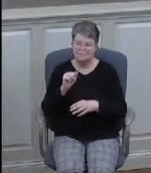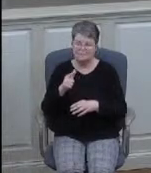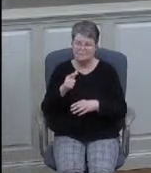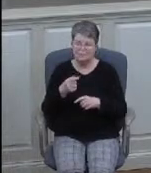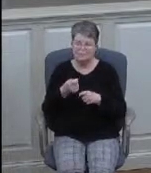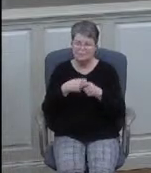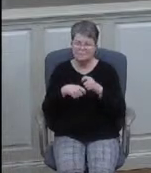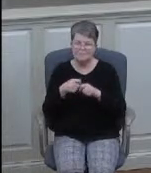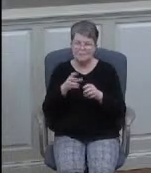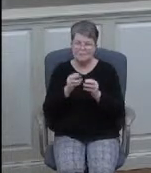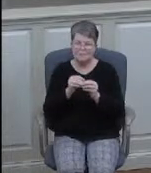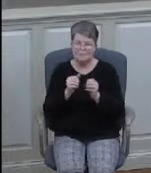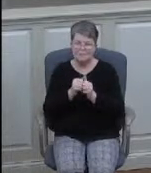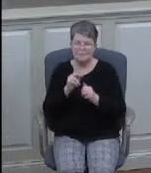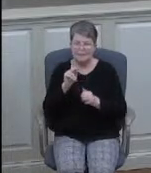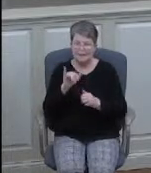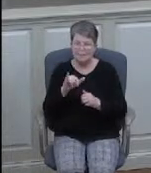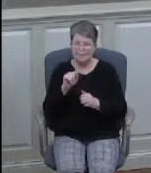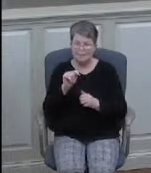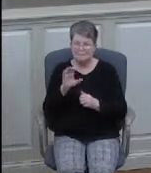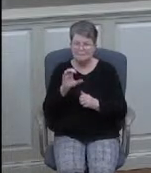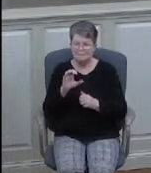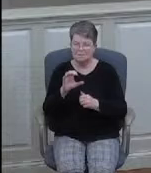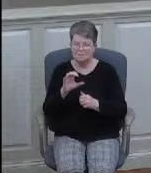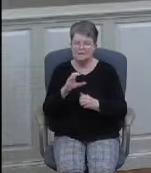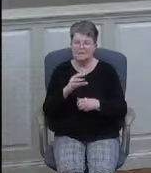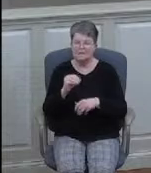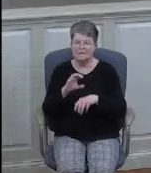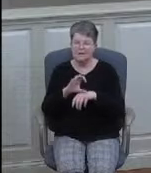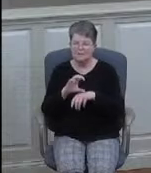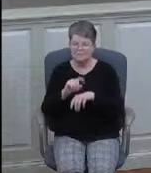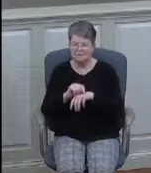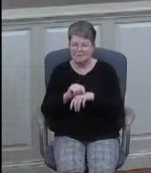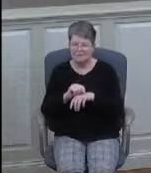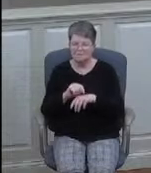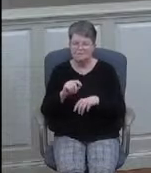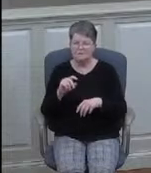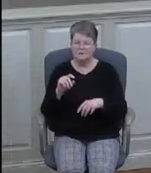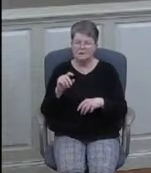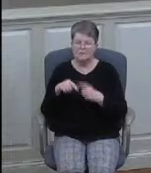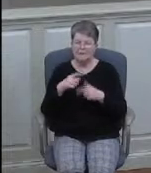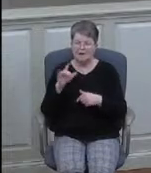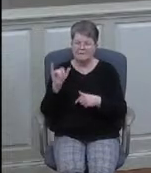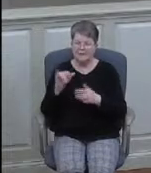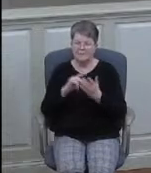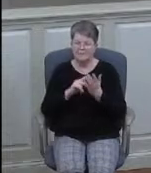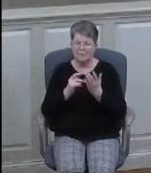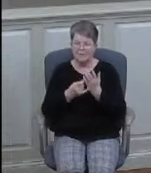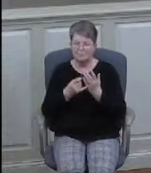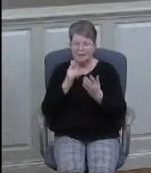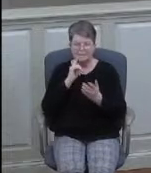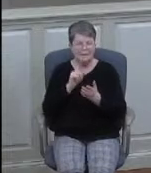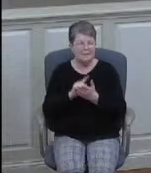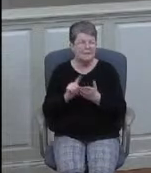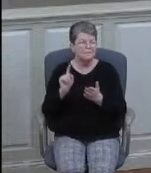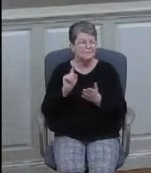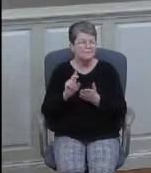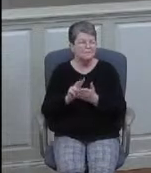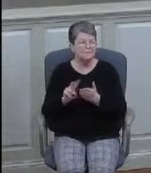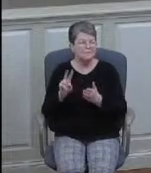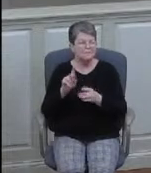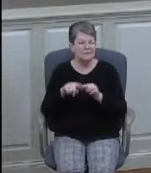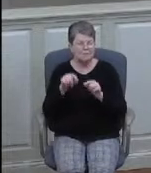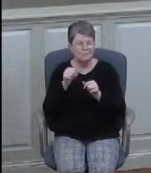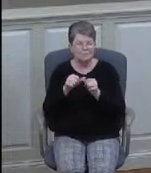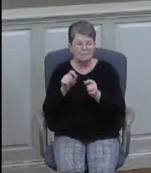Met with KYTC and our consultant QK4 about that project last week or the week before. Can't remember